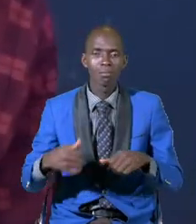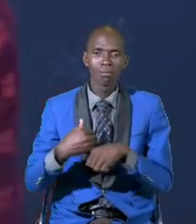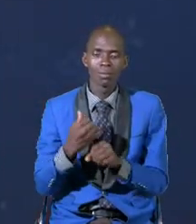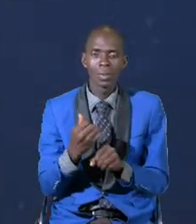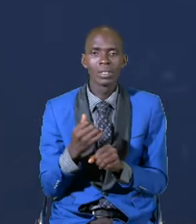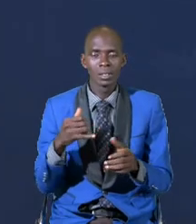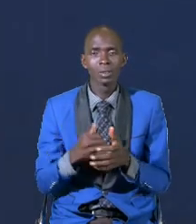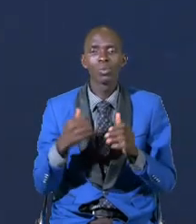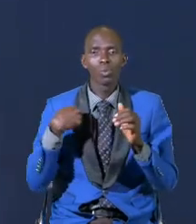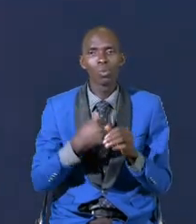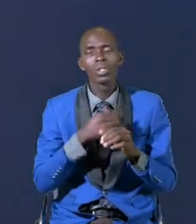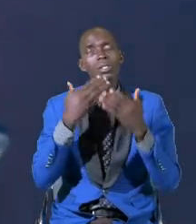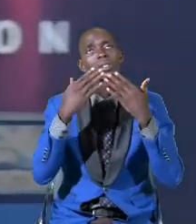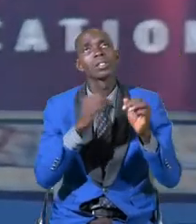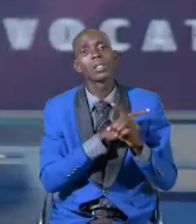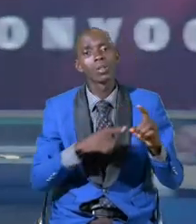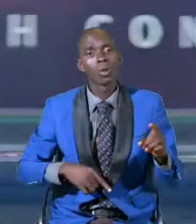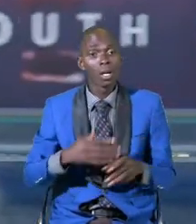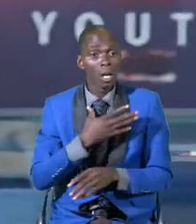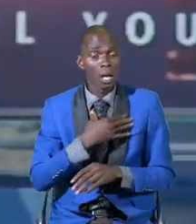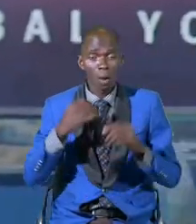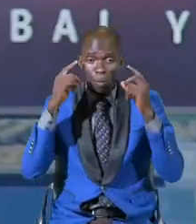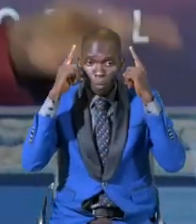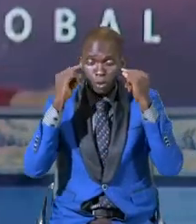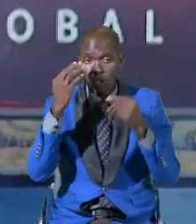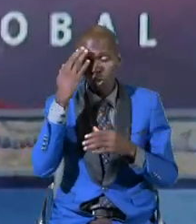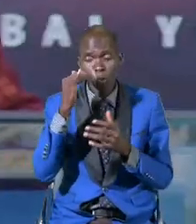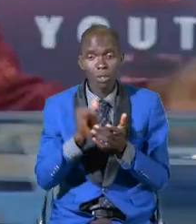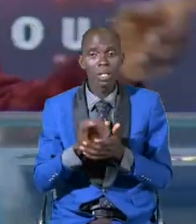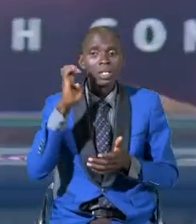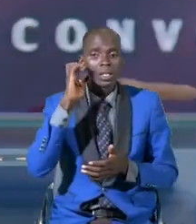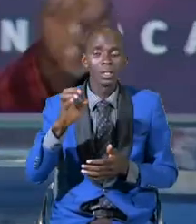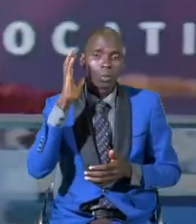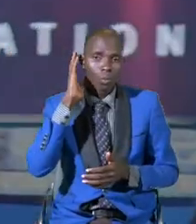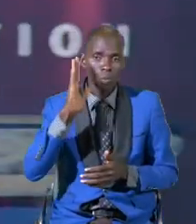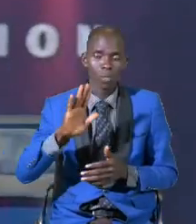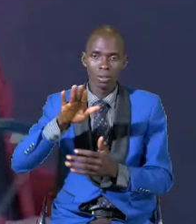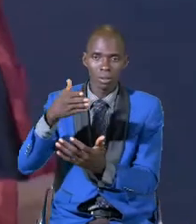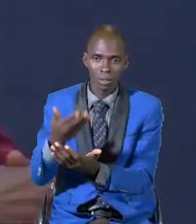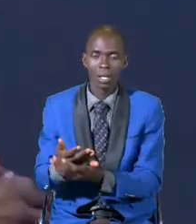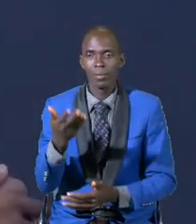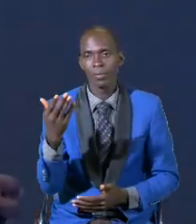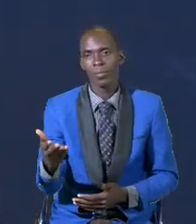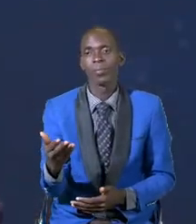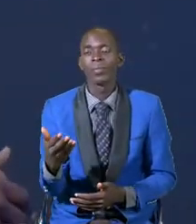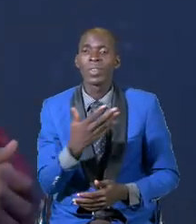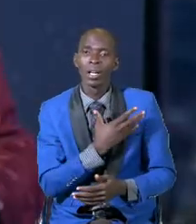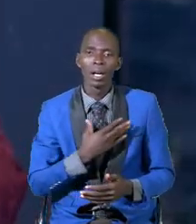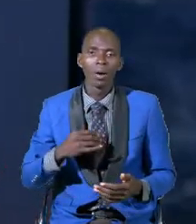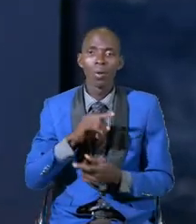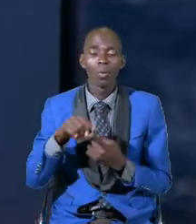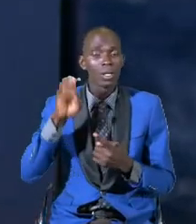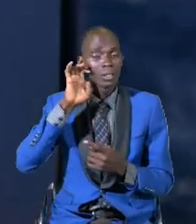Lord. And he knew that he was going to get there. And then he got to Egypt. And then the